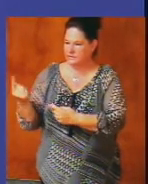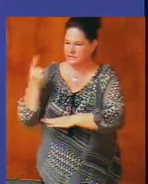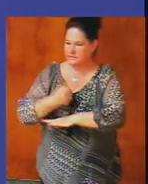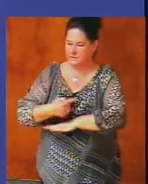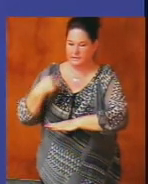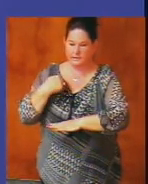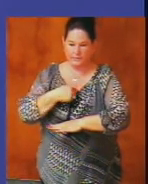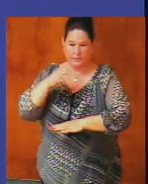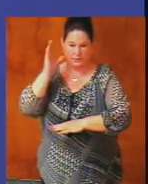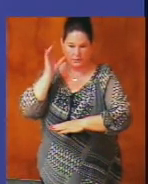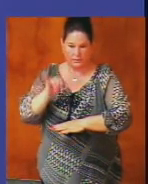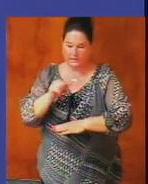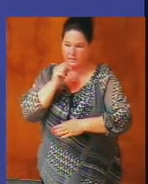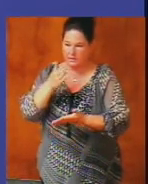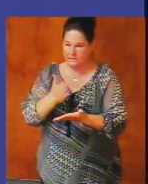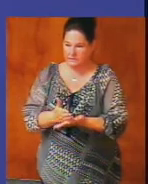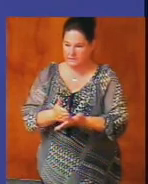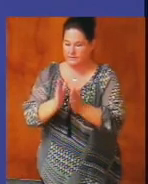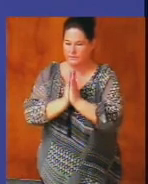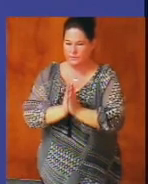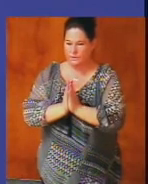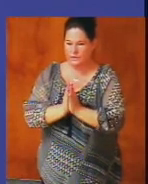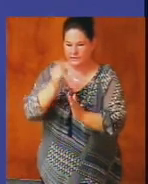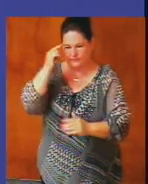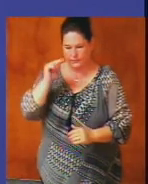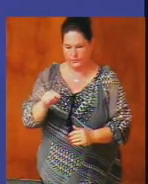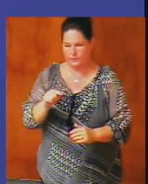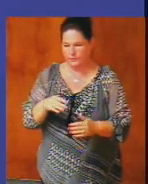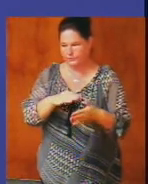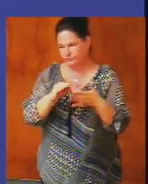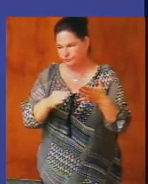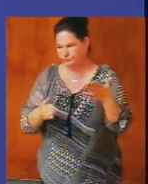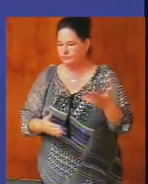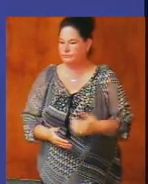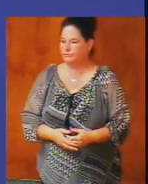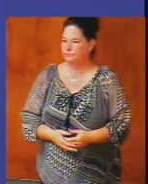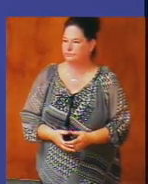it, do not cease to pray for you," etc., etc.